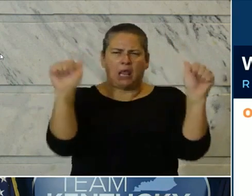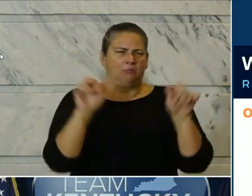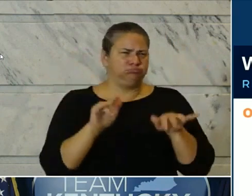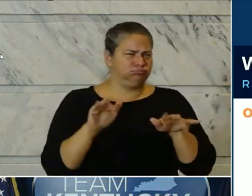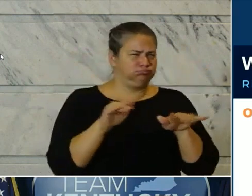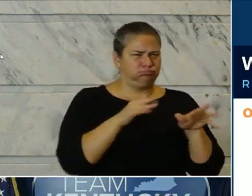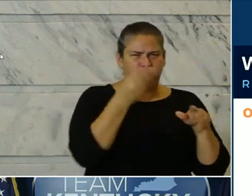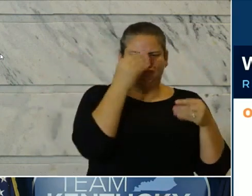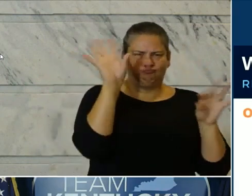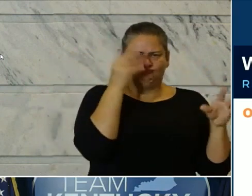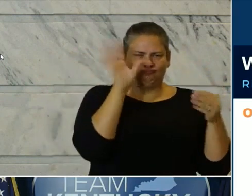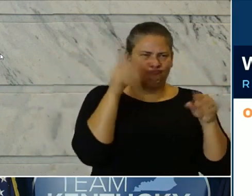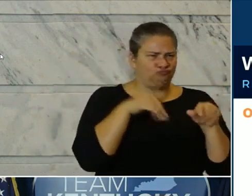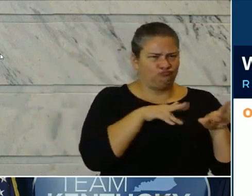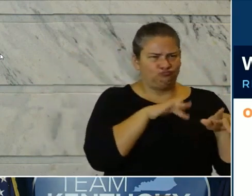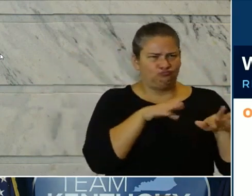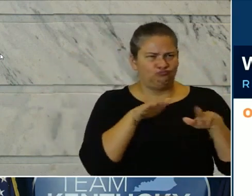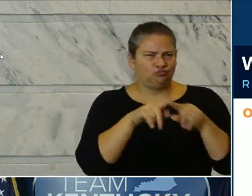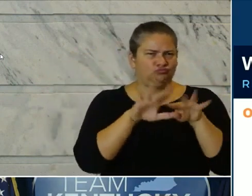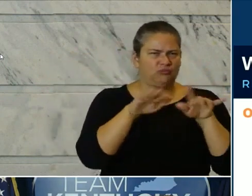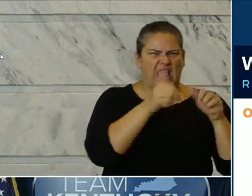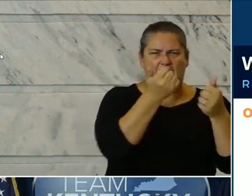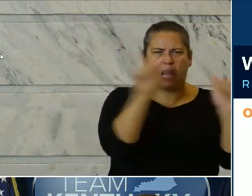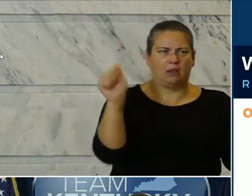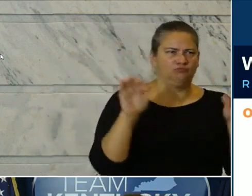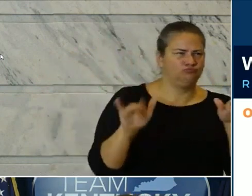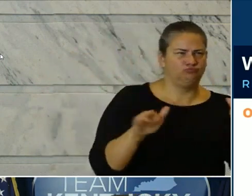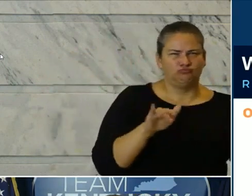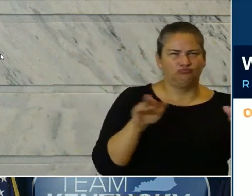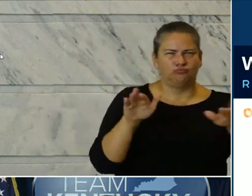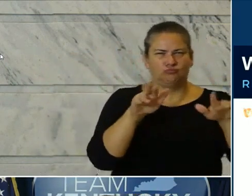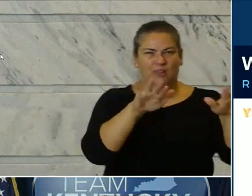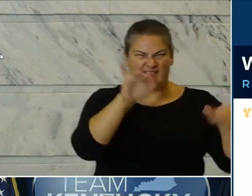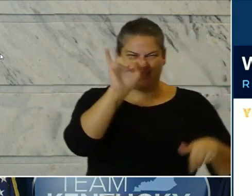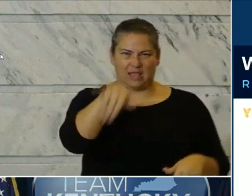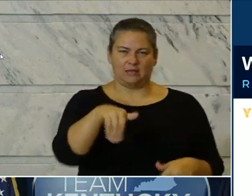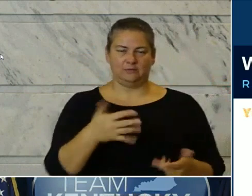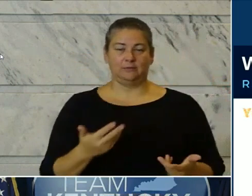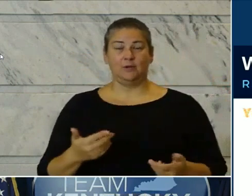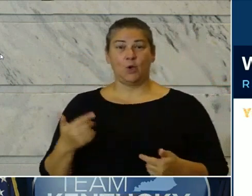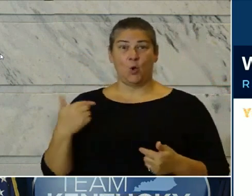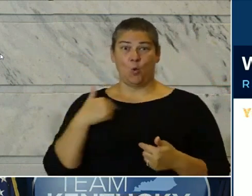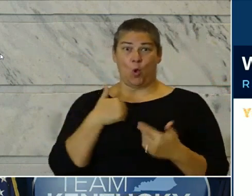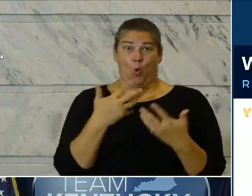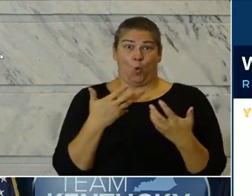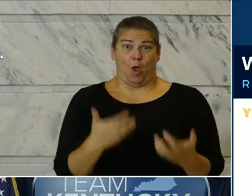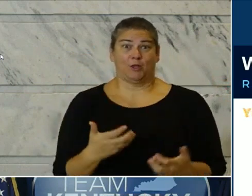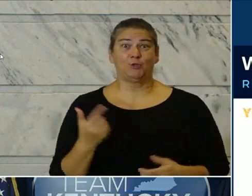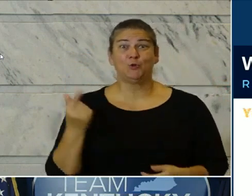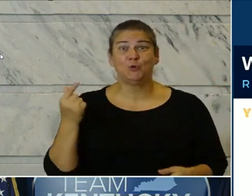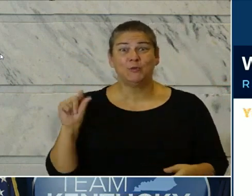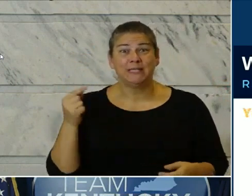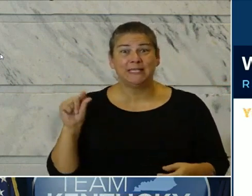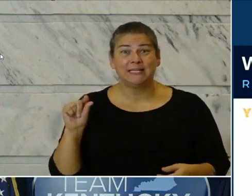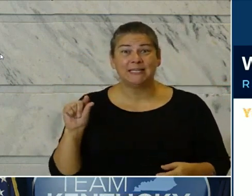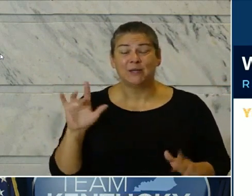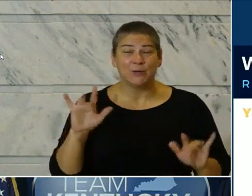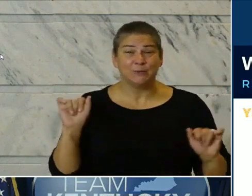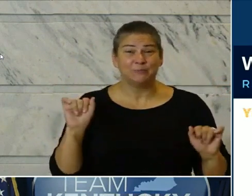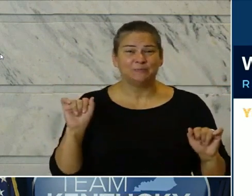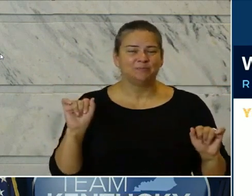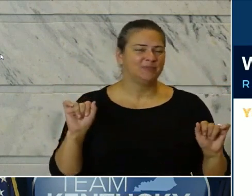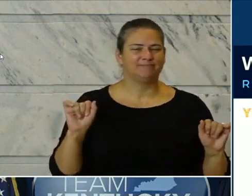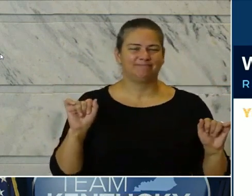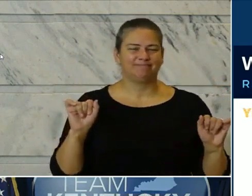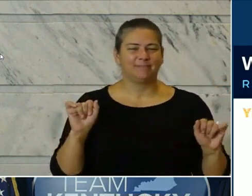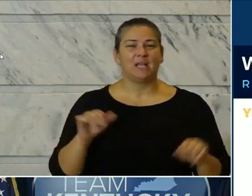in your community. And here's yellow. And listen, we want to be green, but very few counties are green right now. And the